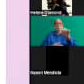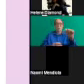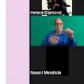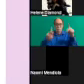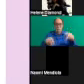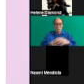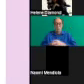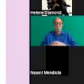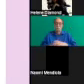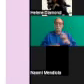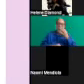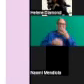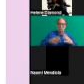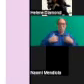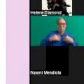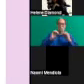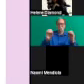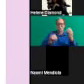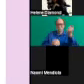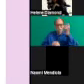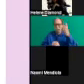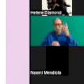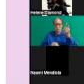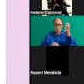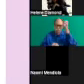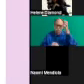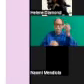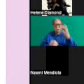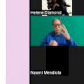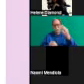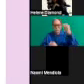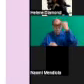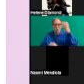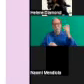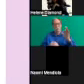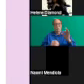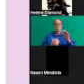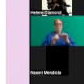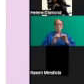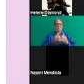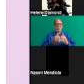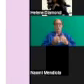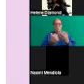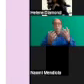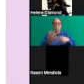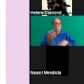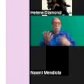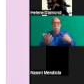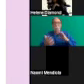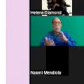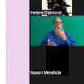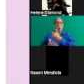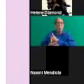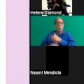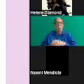no idea, no knowledge of uh, of what our how